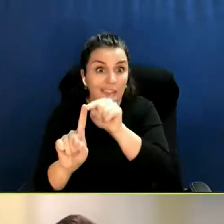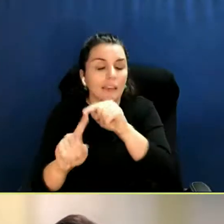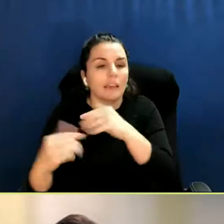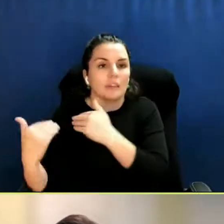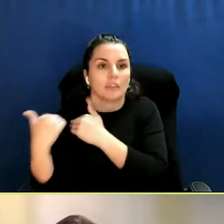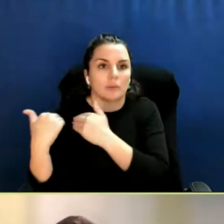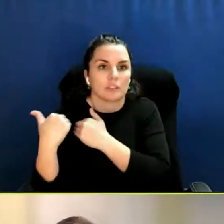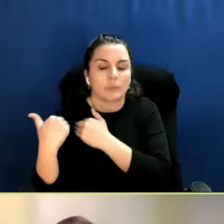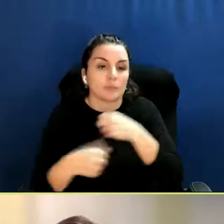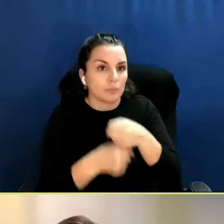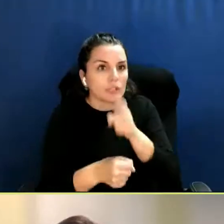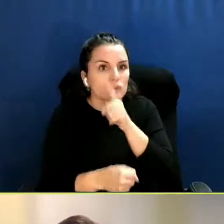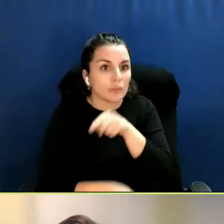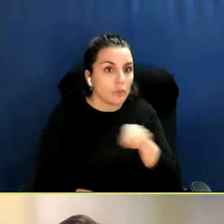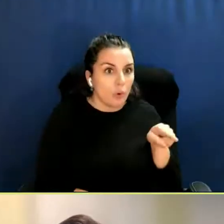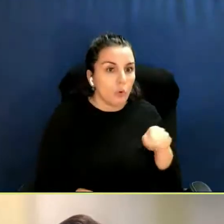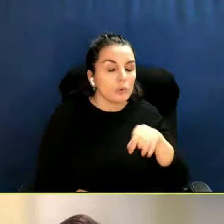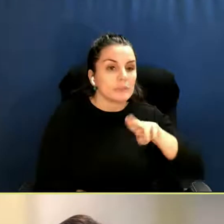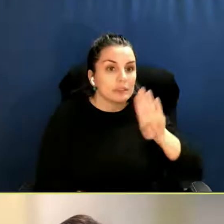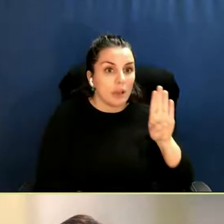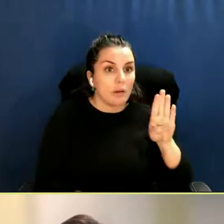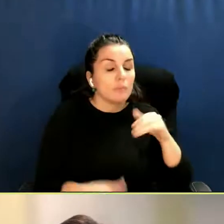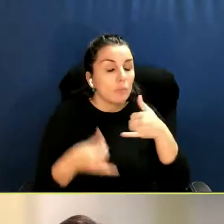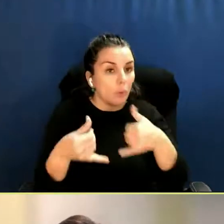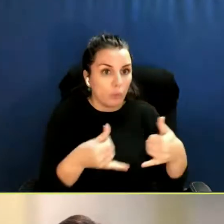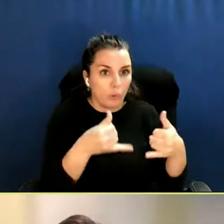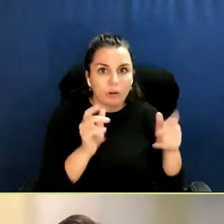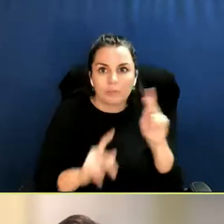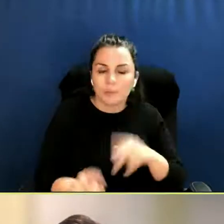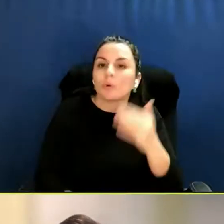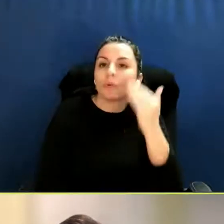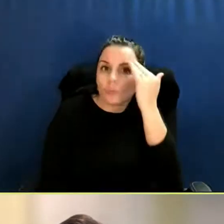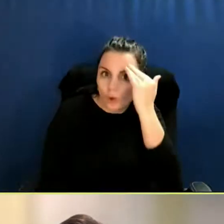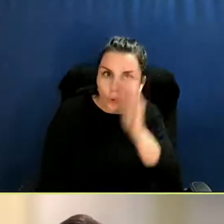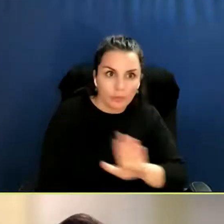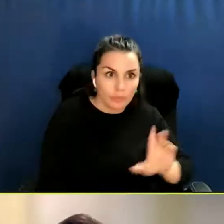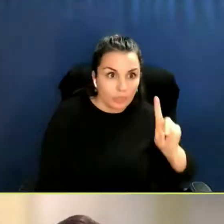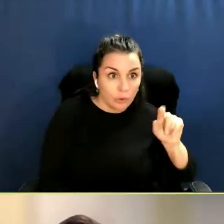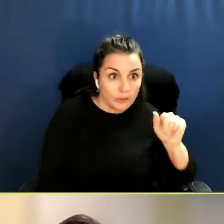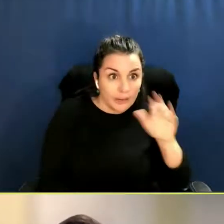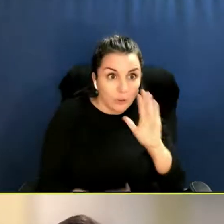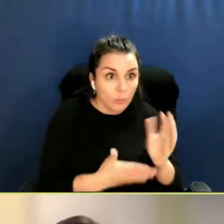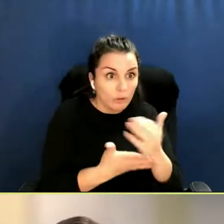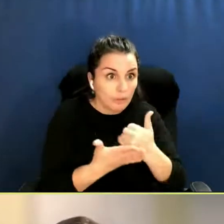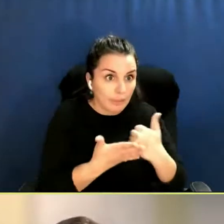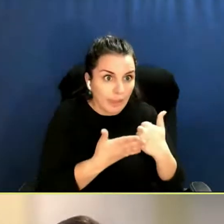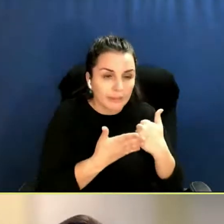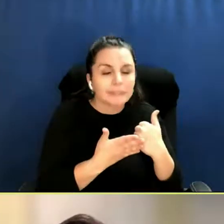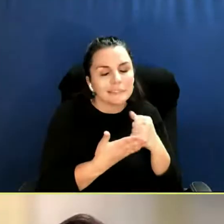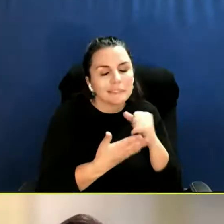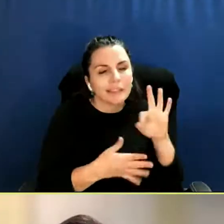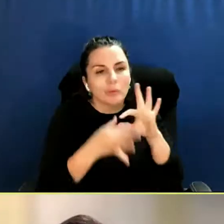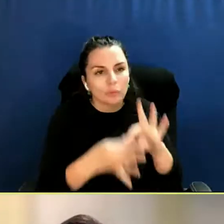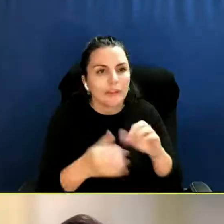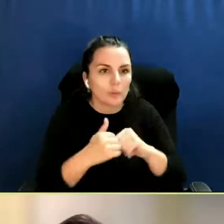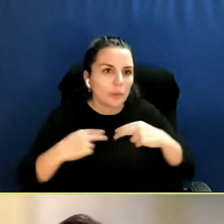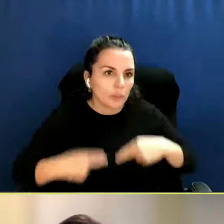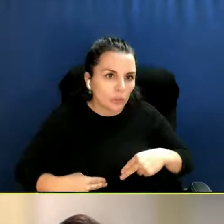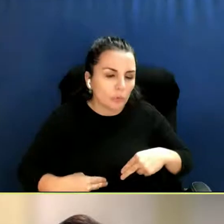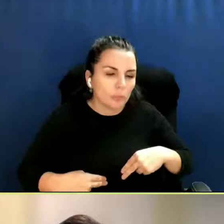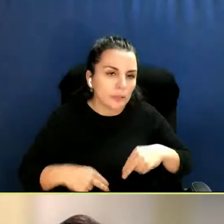the subawardees know that the data that they're going to be collecting, assuming that it's human subjects research,